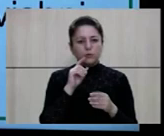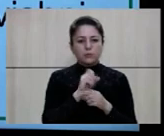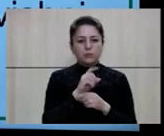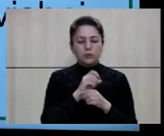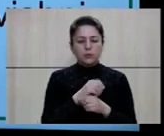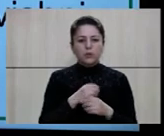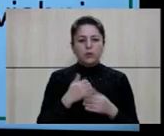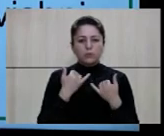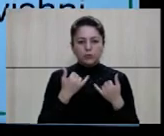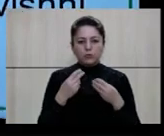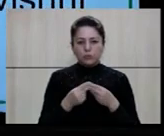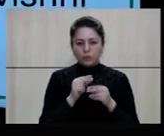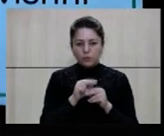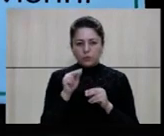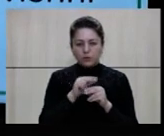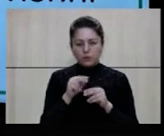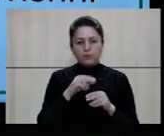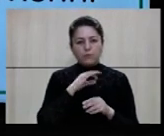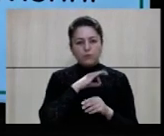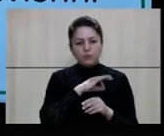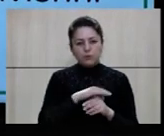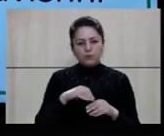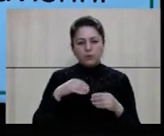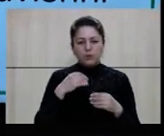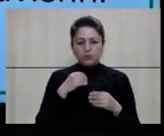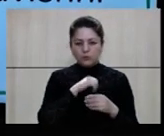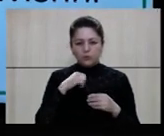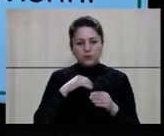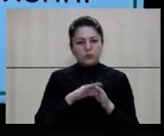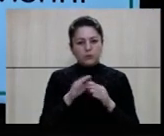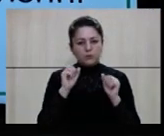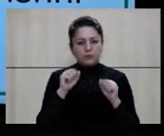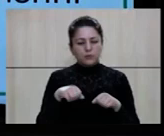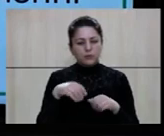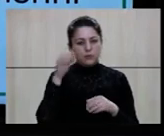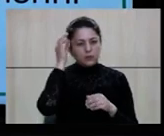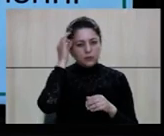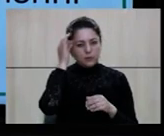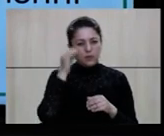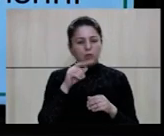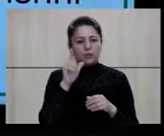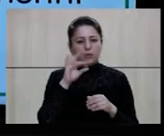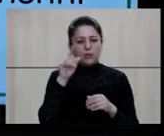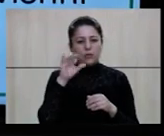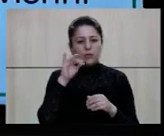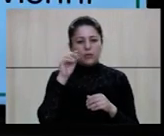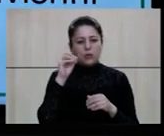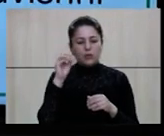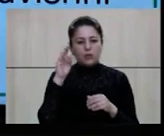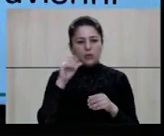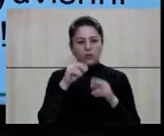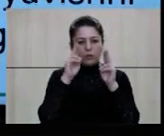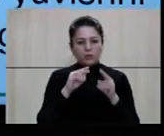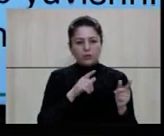topshiriqlarni bugungi o'rganganlaringizdan foydalanib, bemalol bajara olasiz. Eslatib o'taman, gigiyena qoidalariga rioya